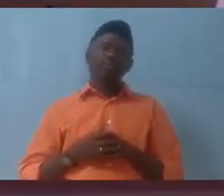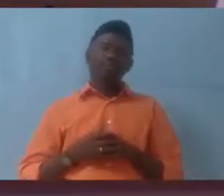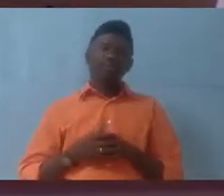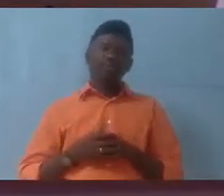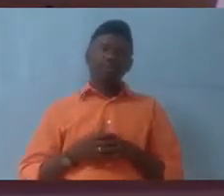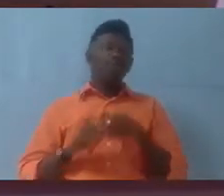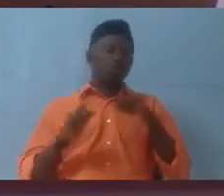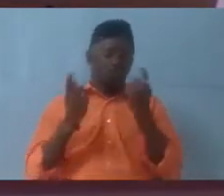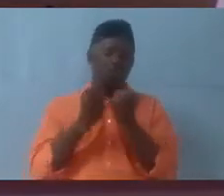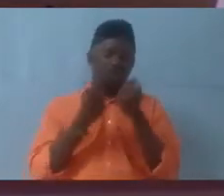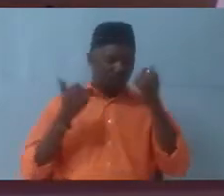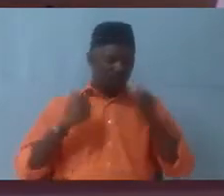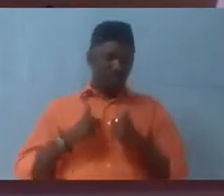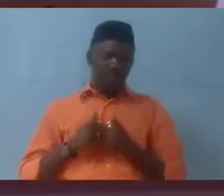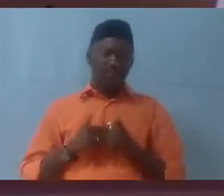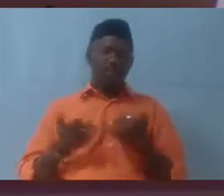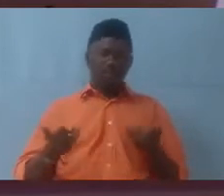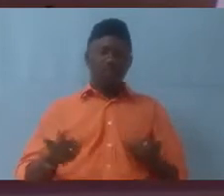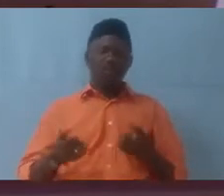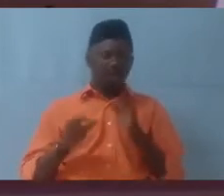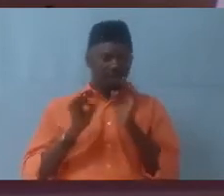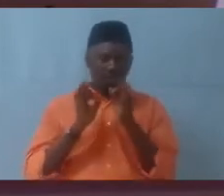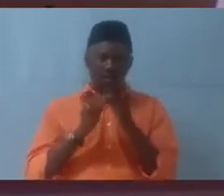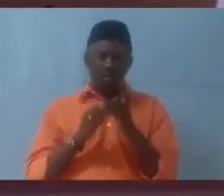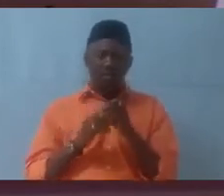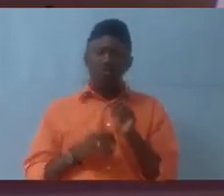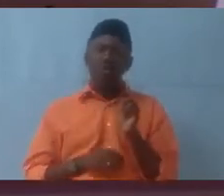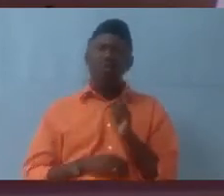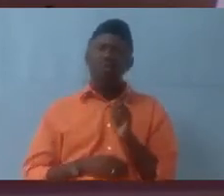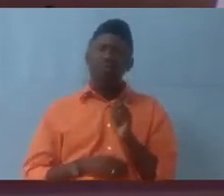you explain to the commission? Can